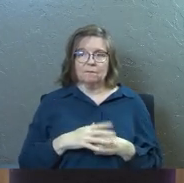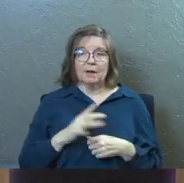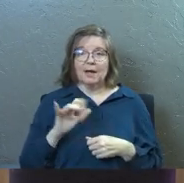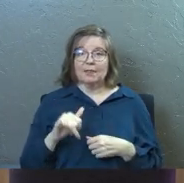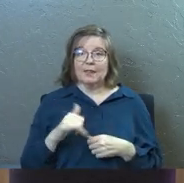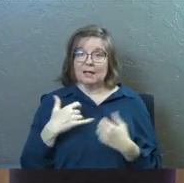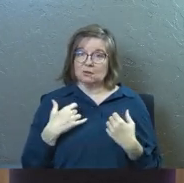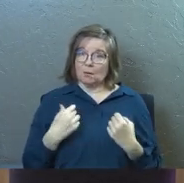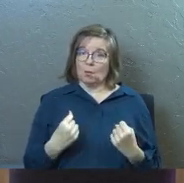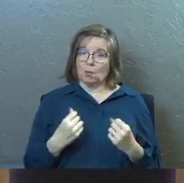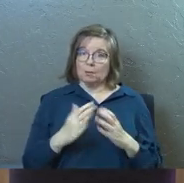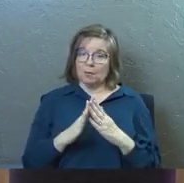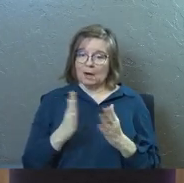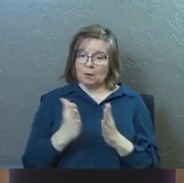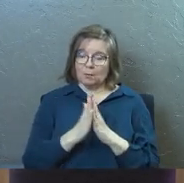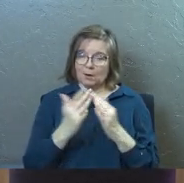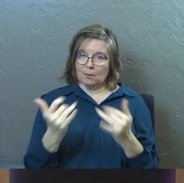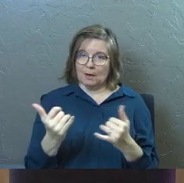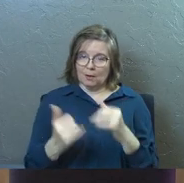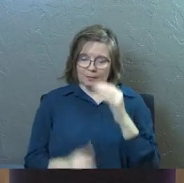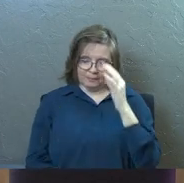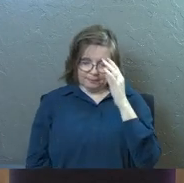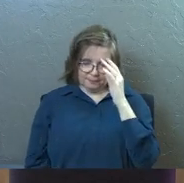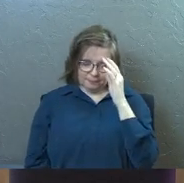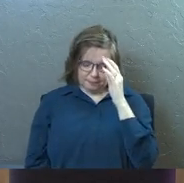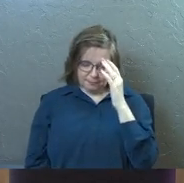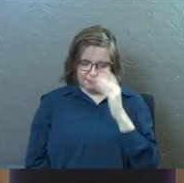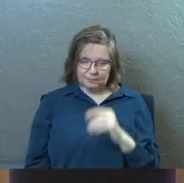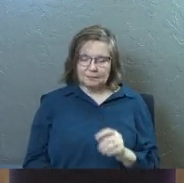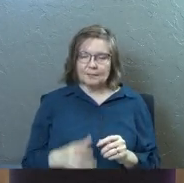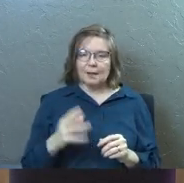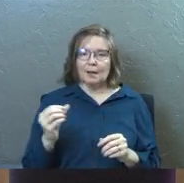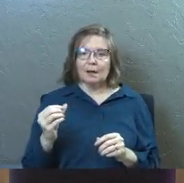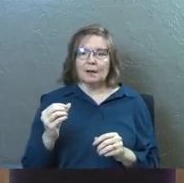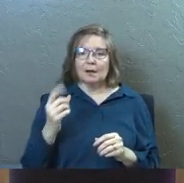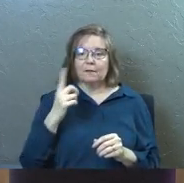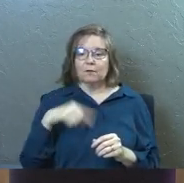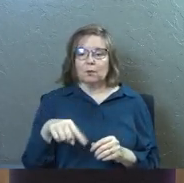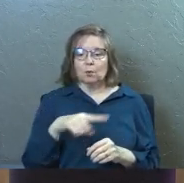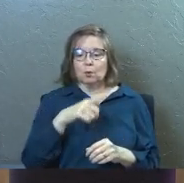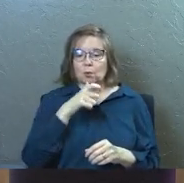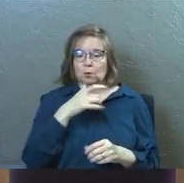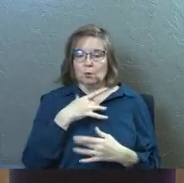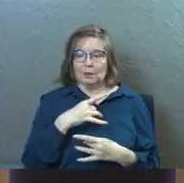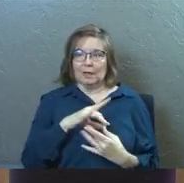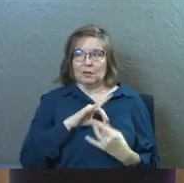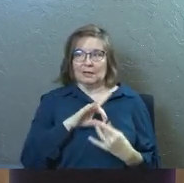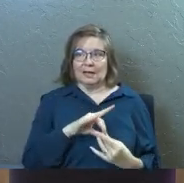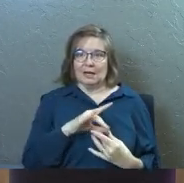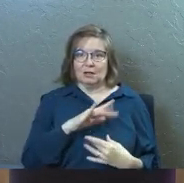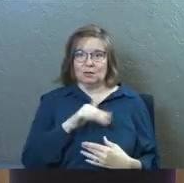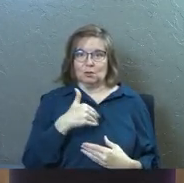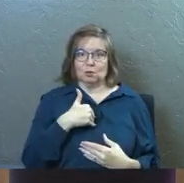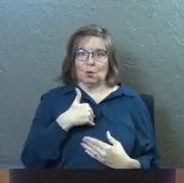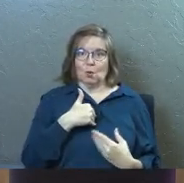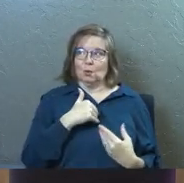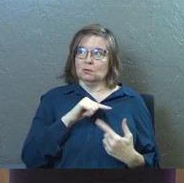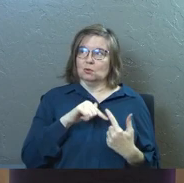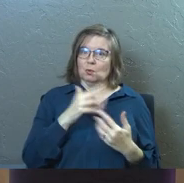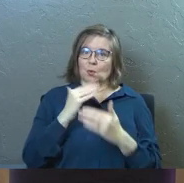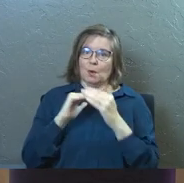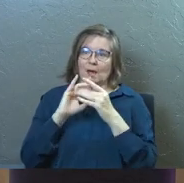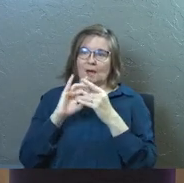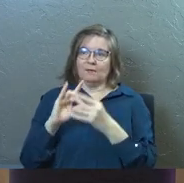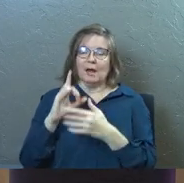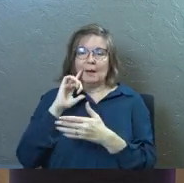And that's a bold prayer, and I want to pray it right now. And for those of you, you like connect your soul right to heaven during this